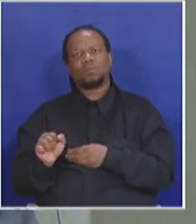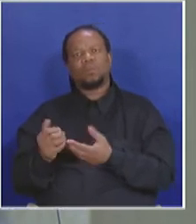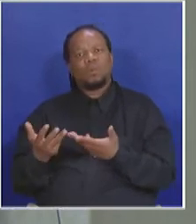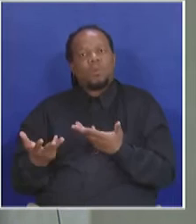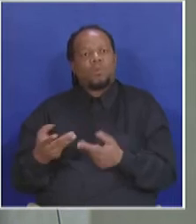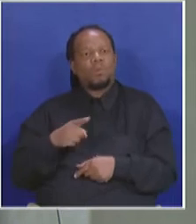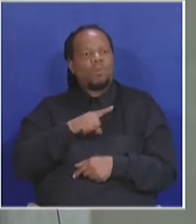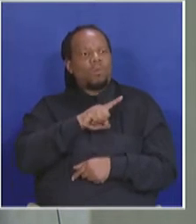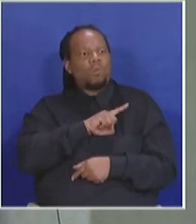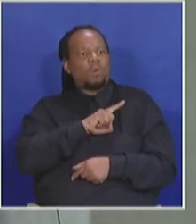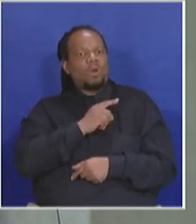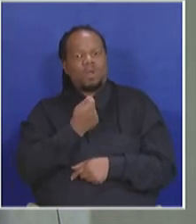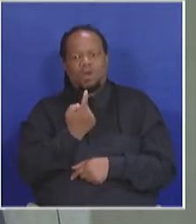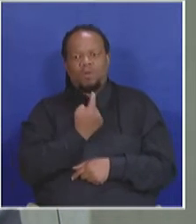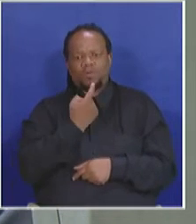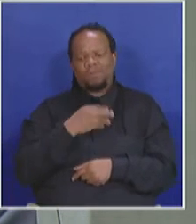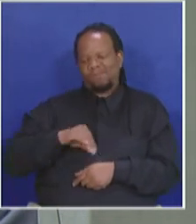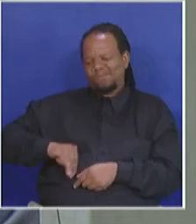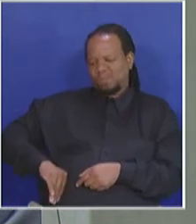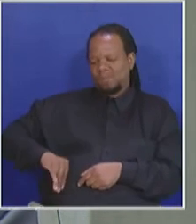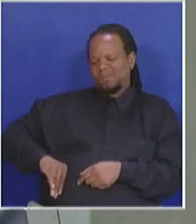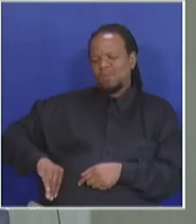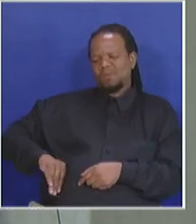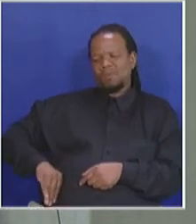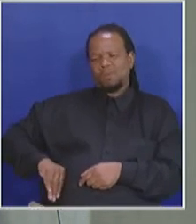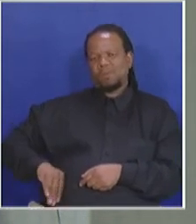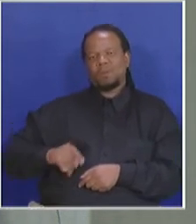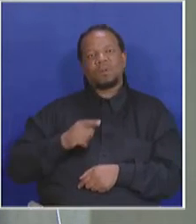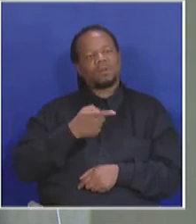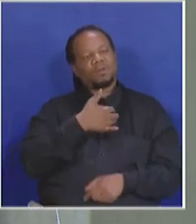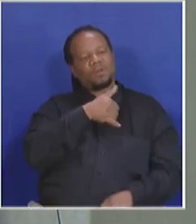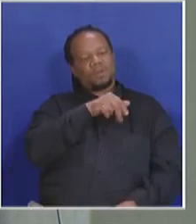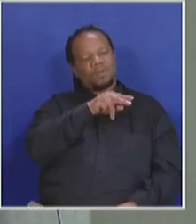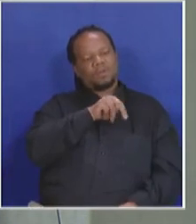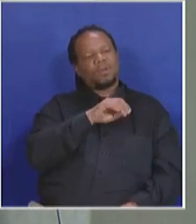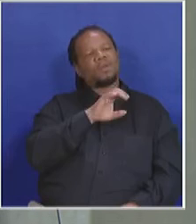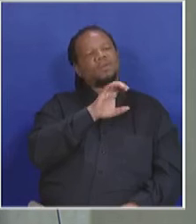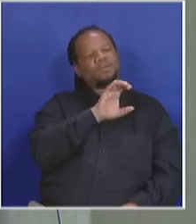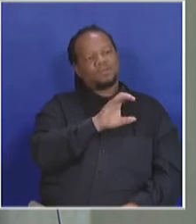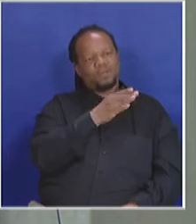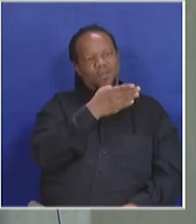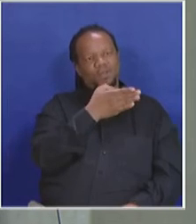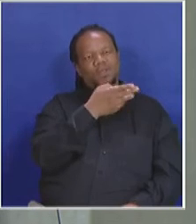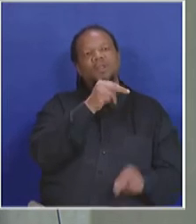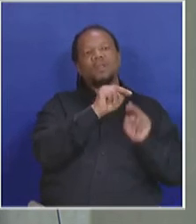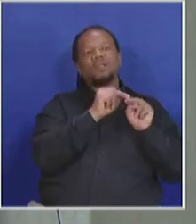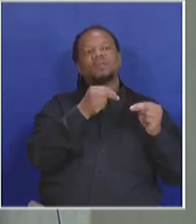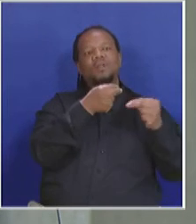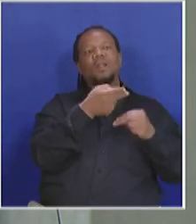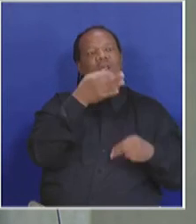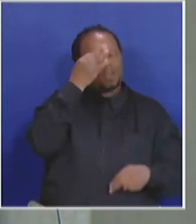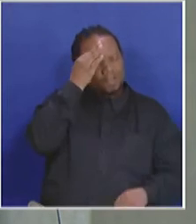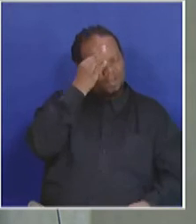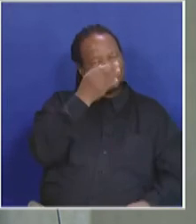pockets as public servants? This is a question that the ANC in national government currently must and should answer